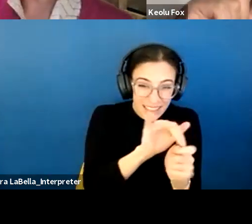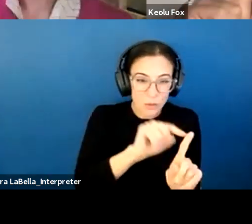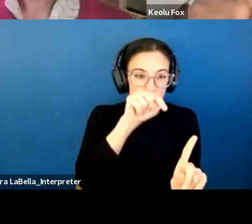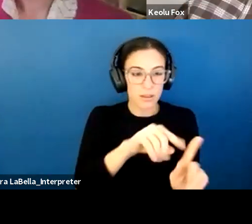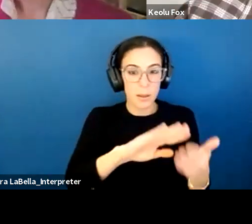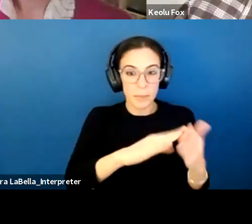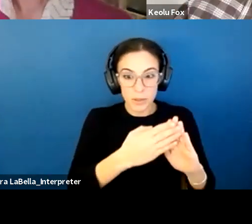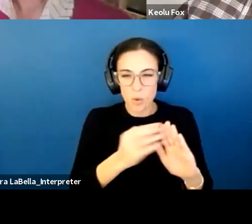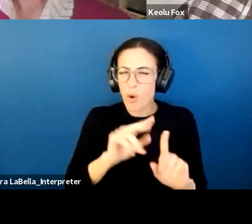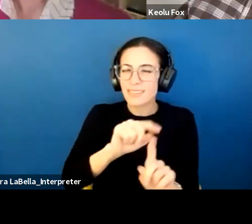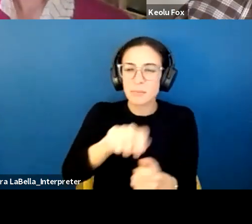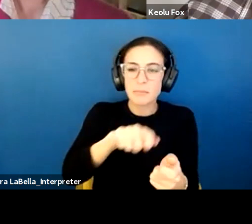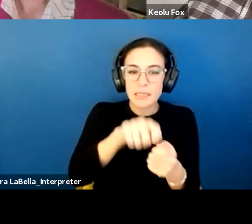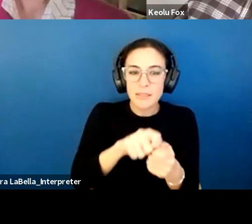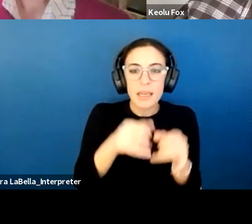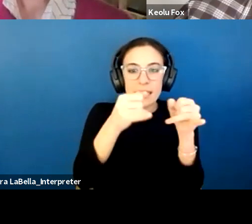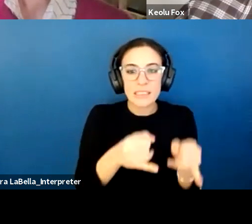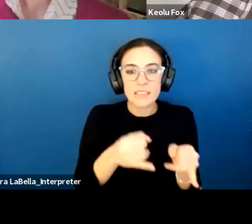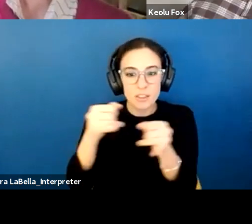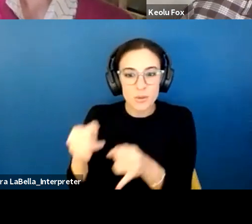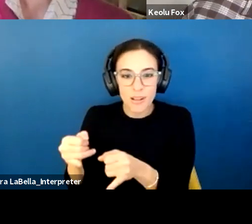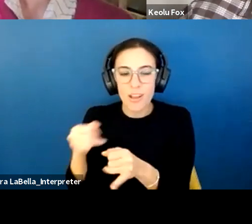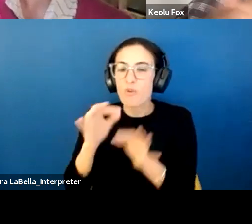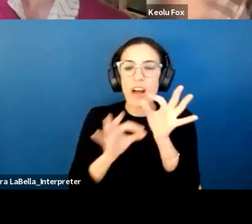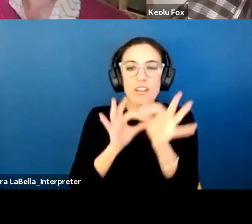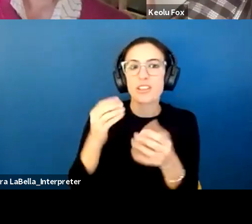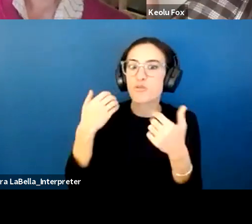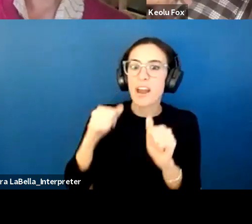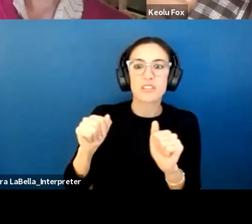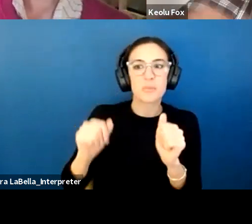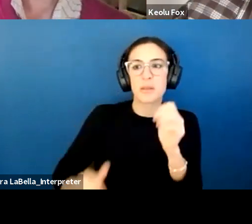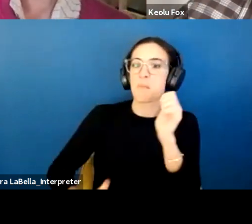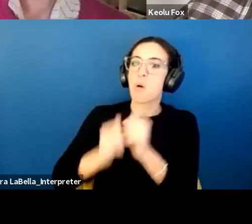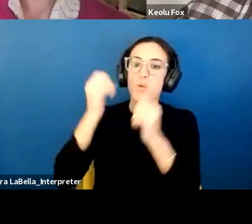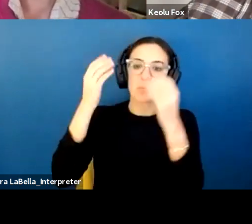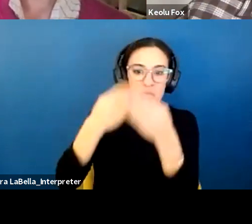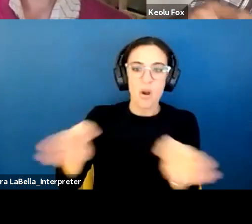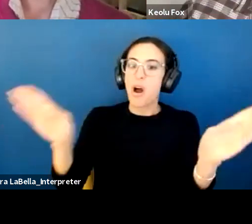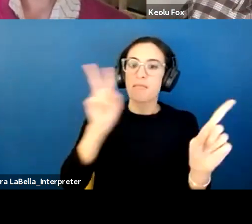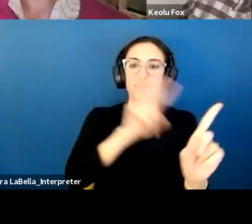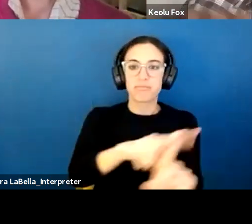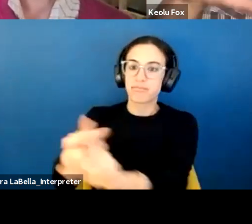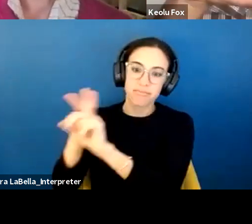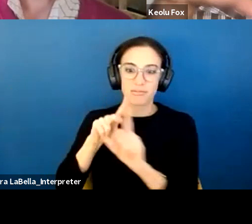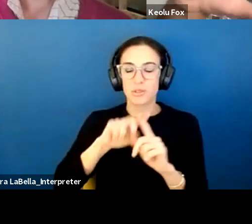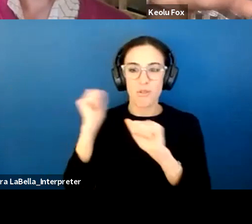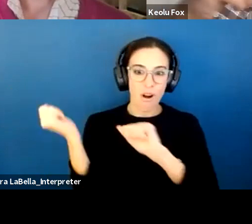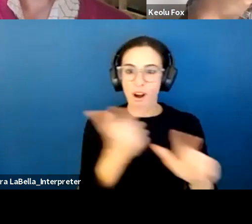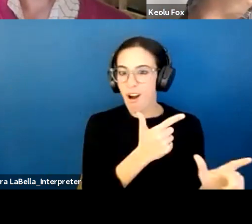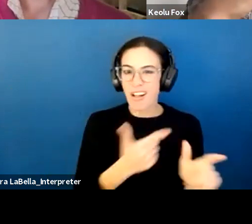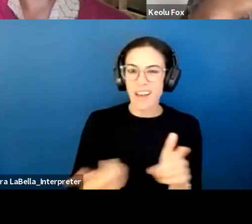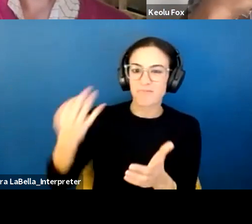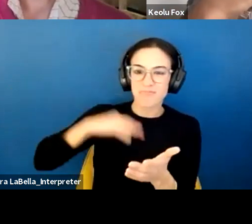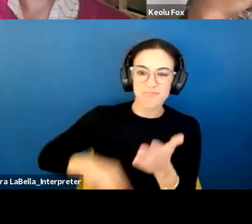individual? I think you're going to get twice as much innovation. So when we get into the ecosystems